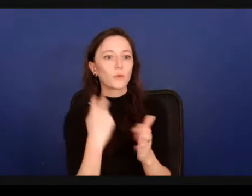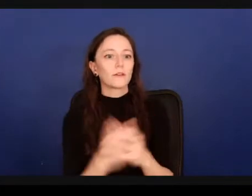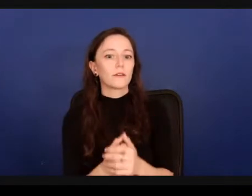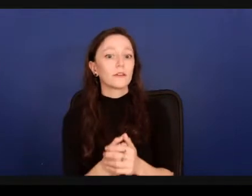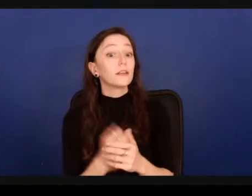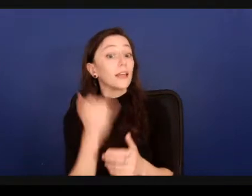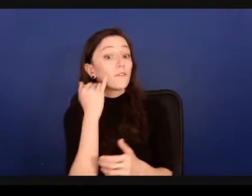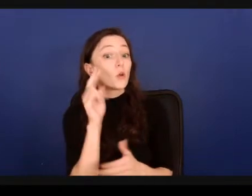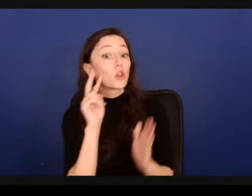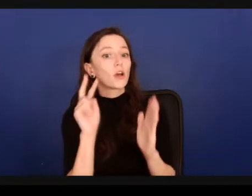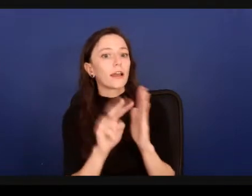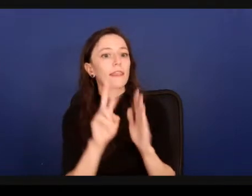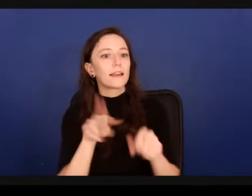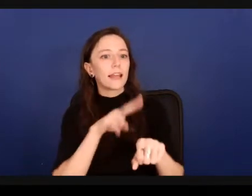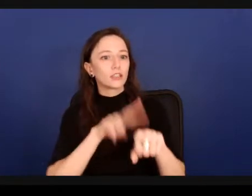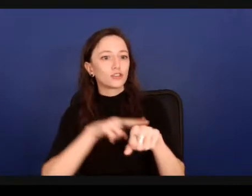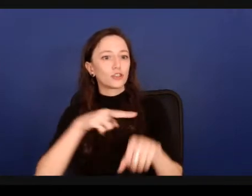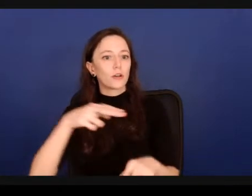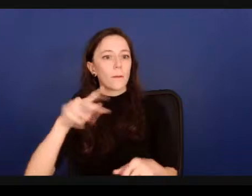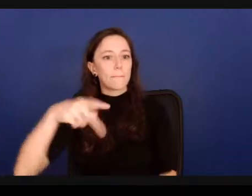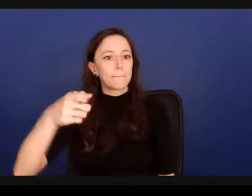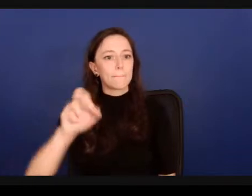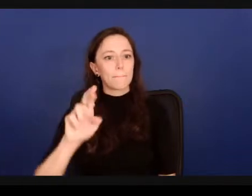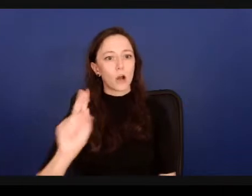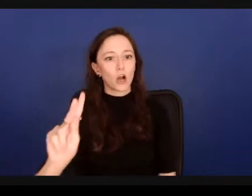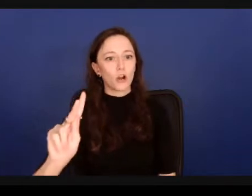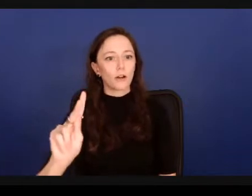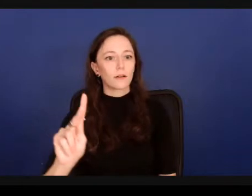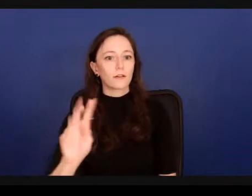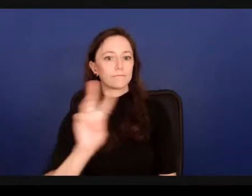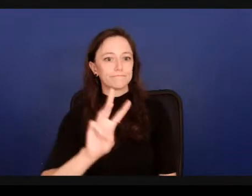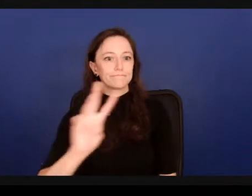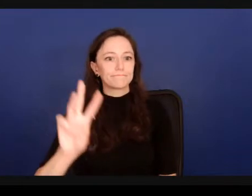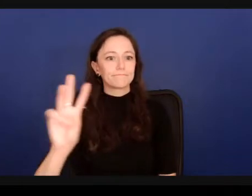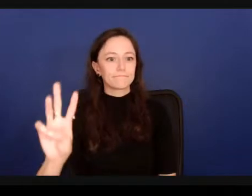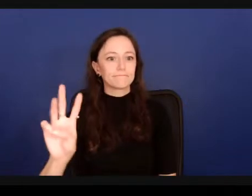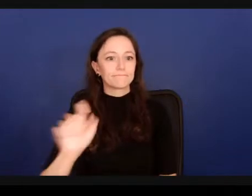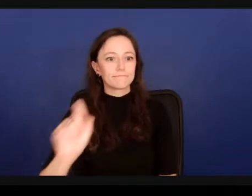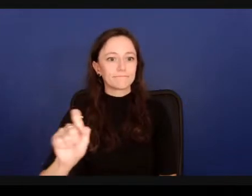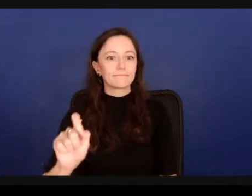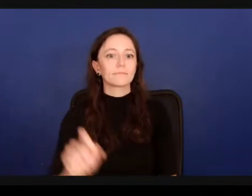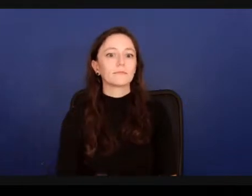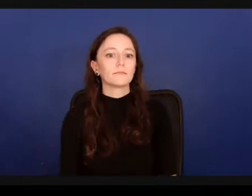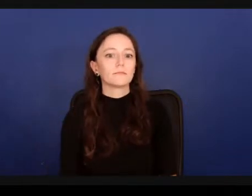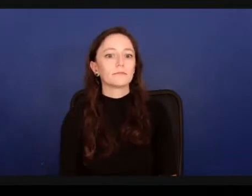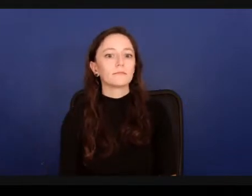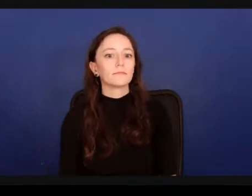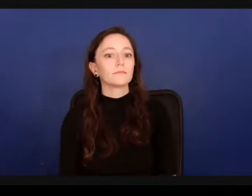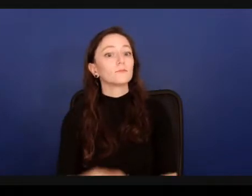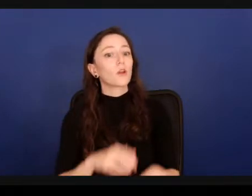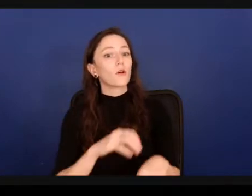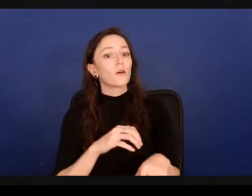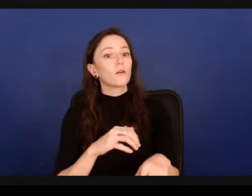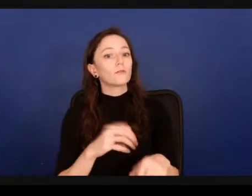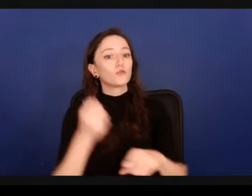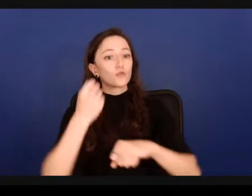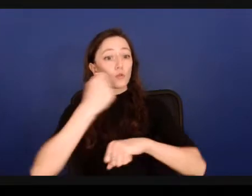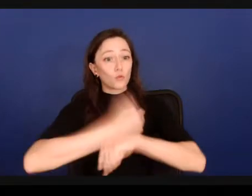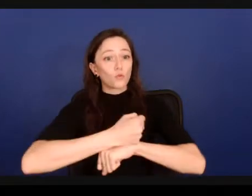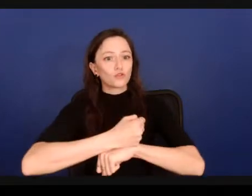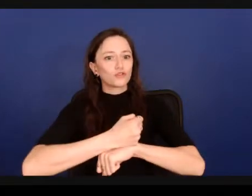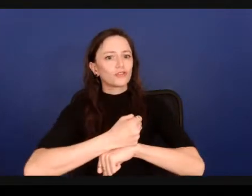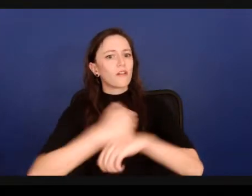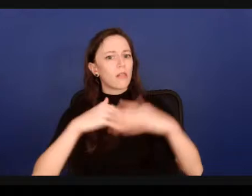website here, alerts and conditions are a lot less. Now we're down to just one Mauna Loa trail close above Red